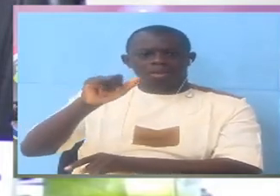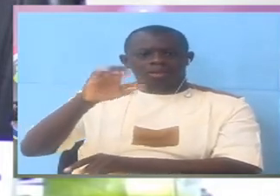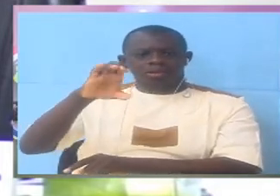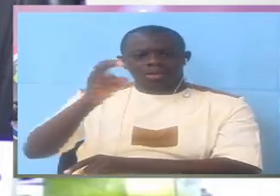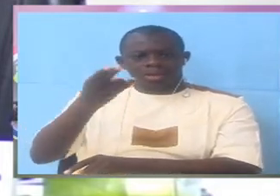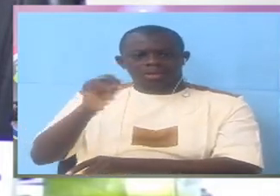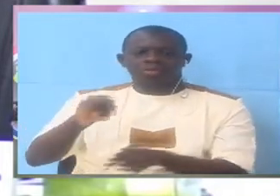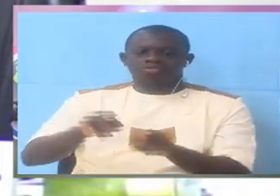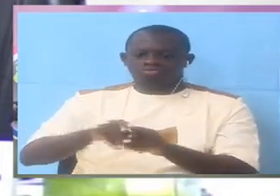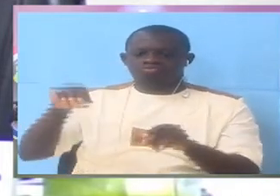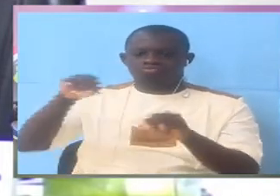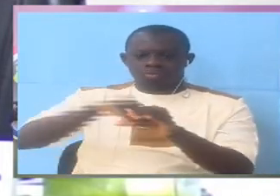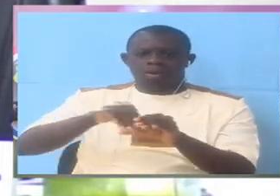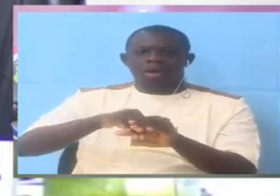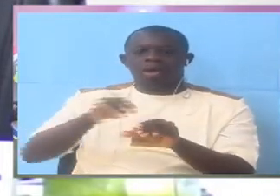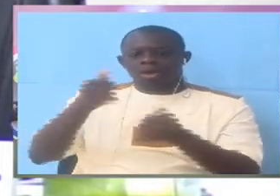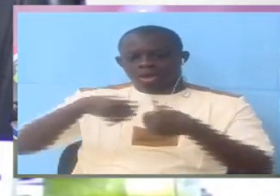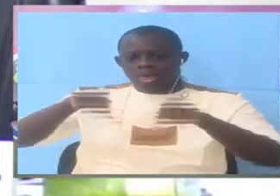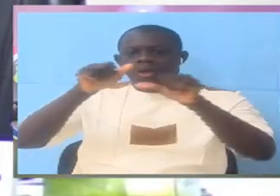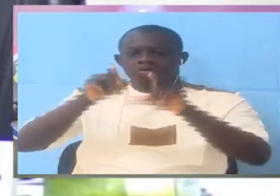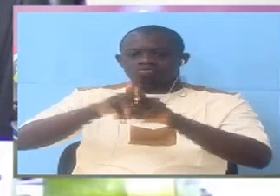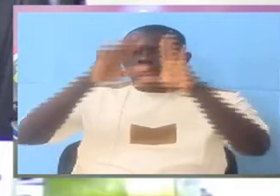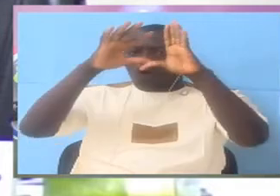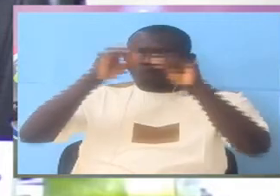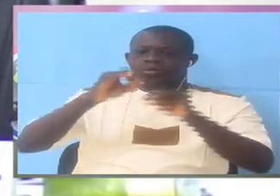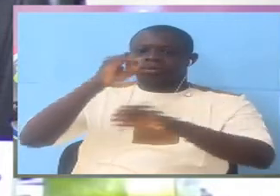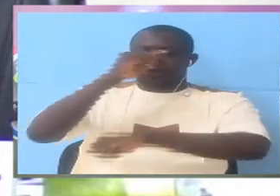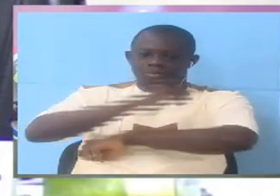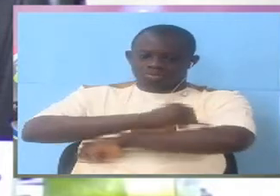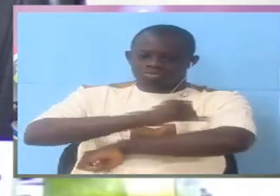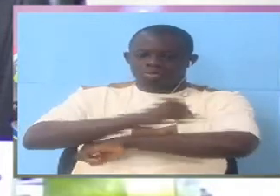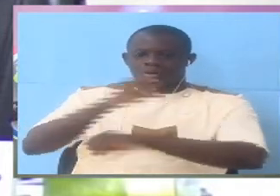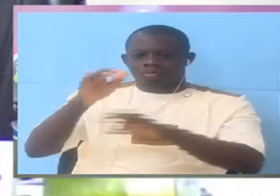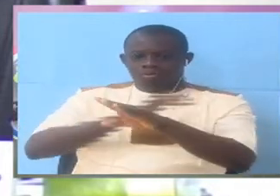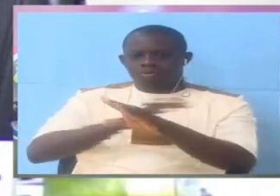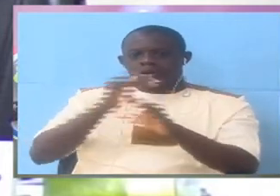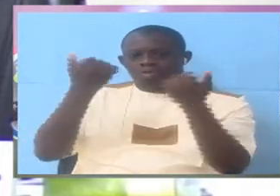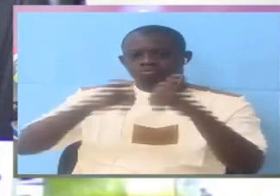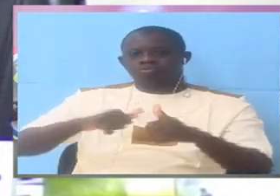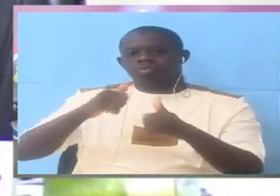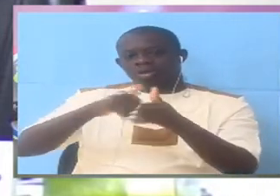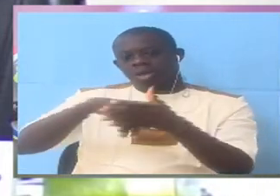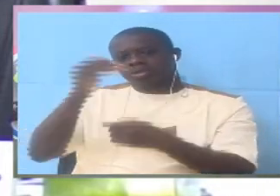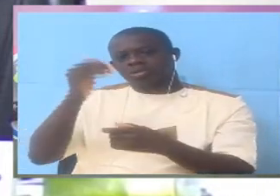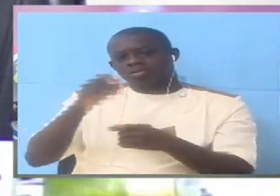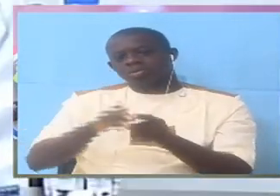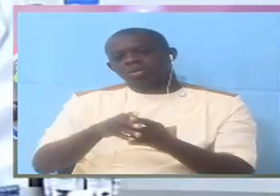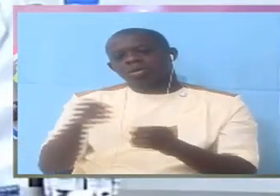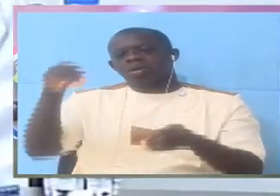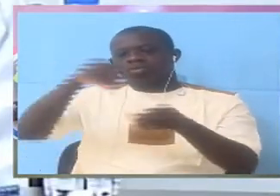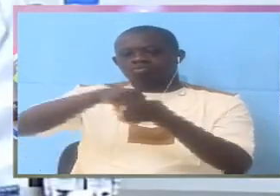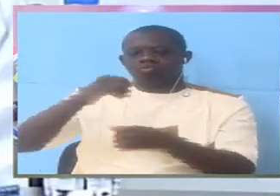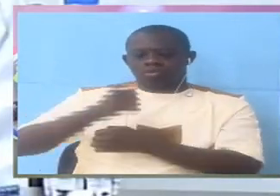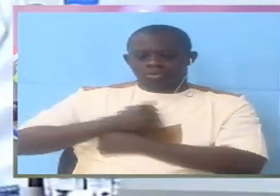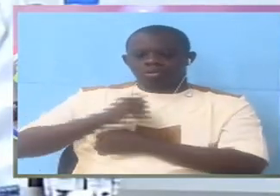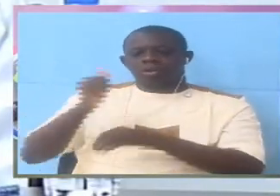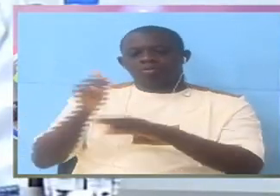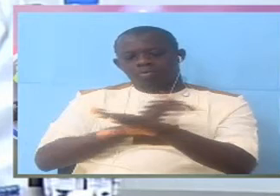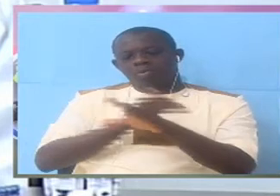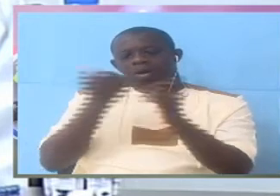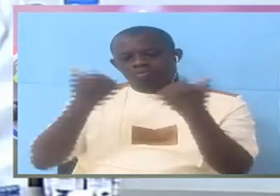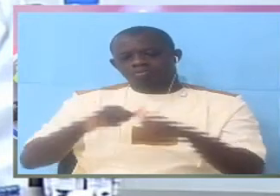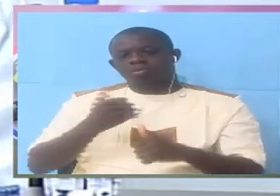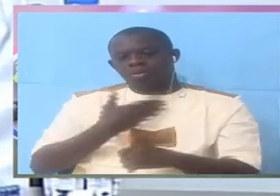bundale ka me counter-espionage abe bundale ko me alon ko wala marling external affairs. No, internal Internal security. wala